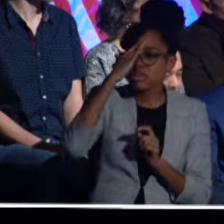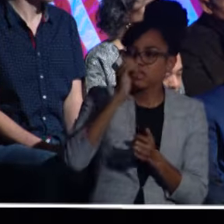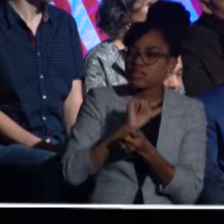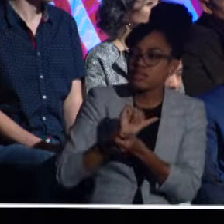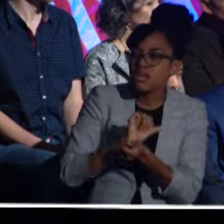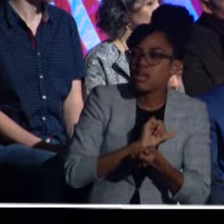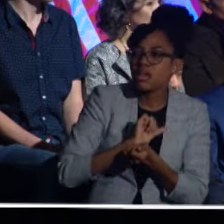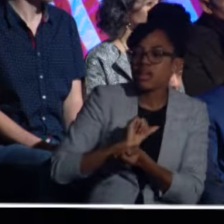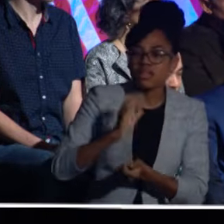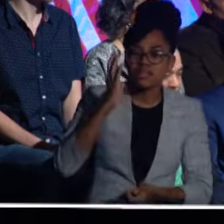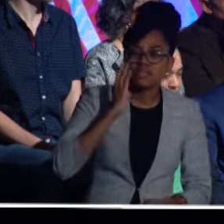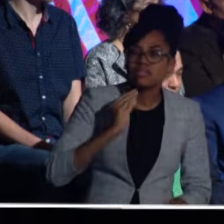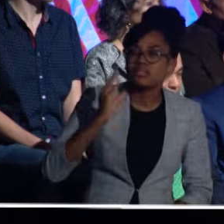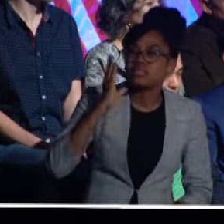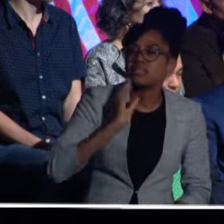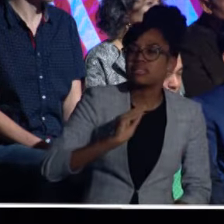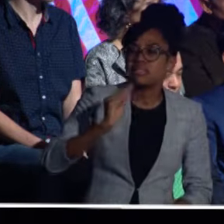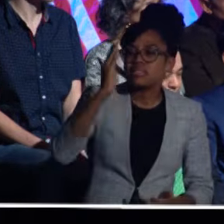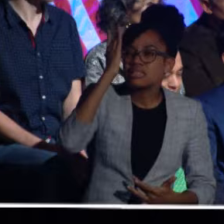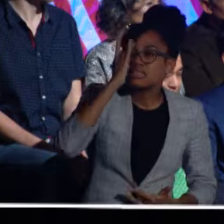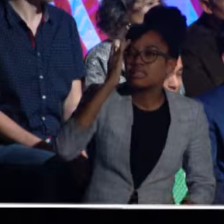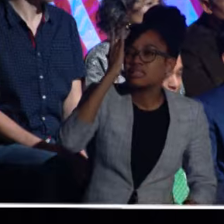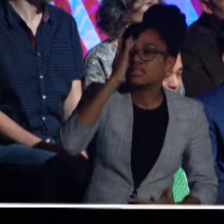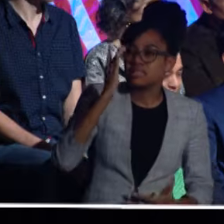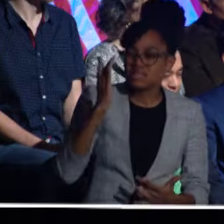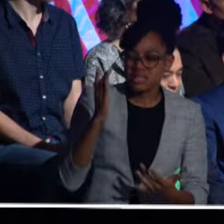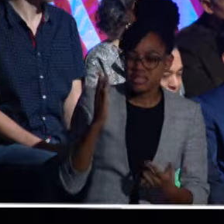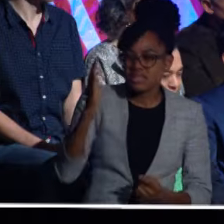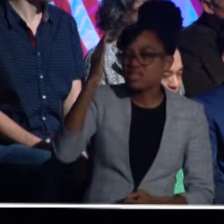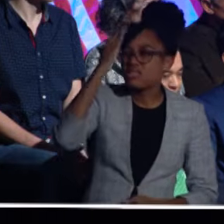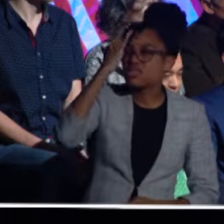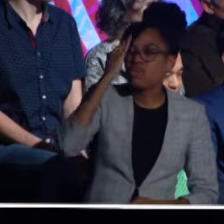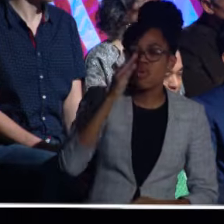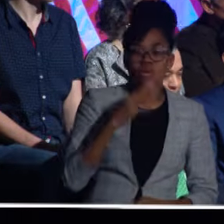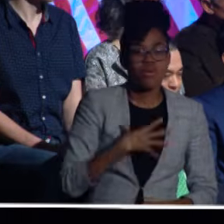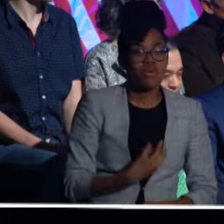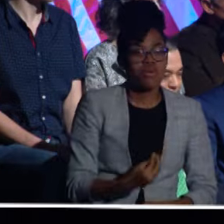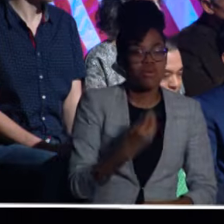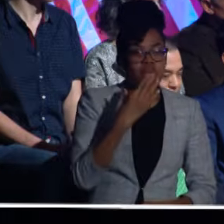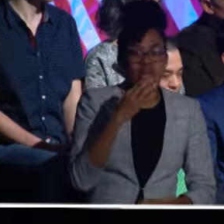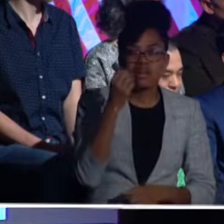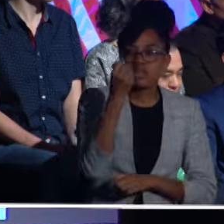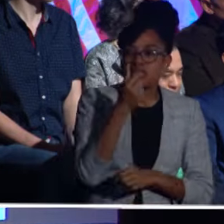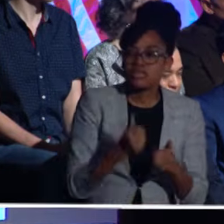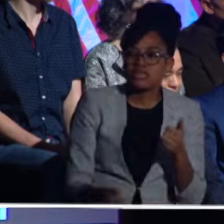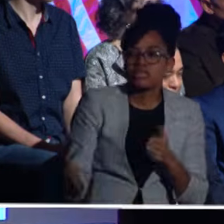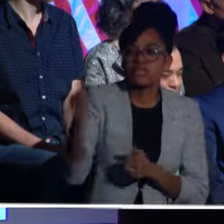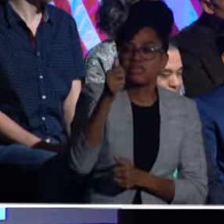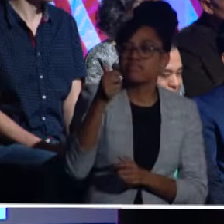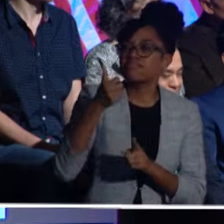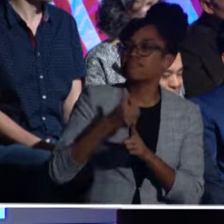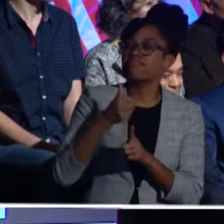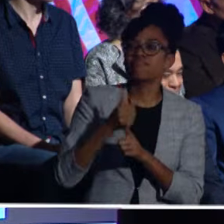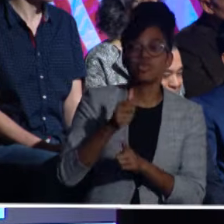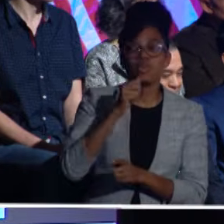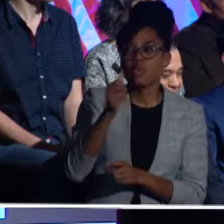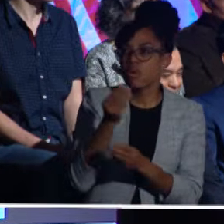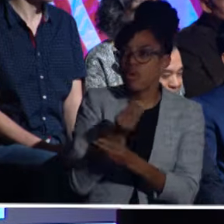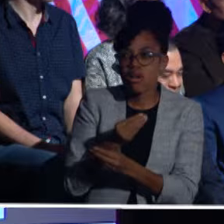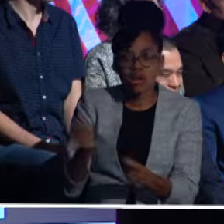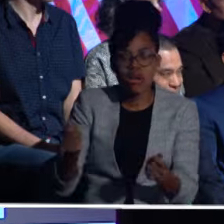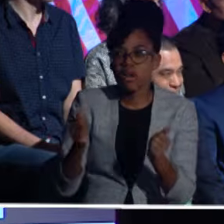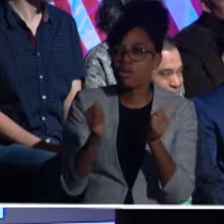the disease of white supremacy will not be healed with pithy slogans or Band-Aid policies. Today we gather